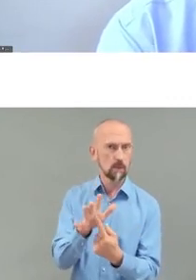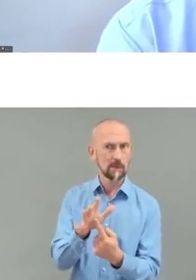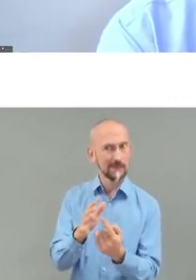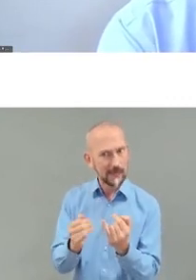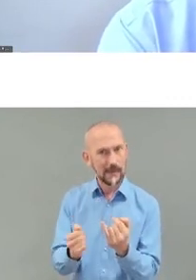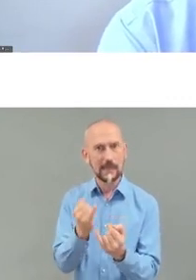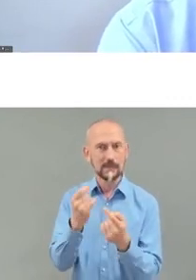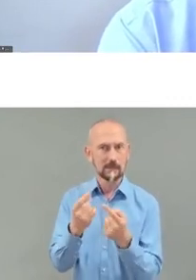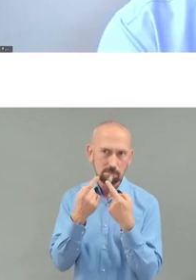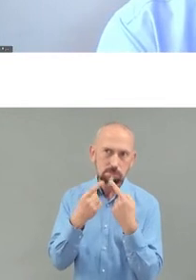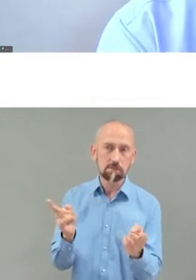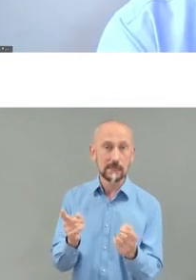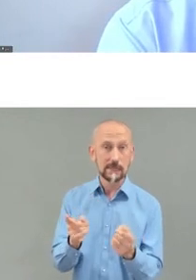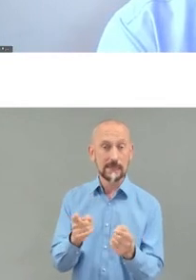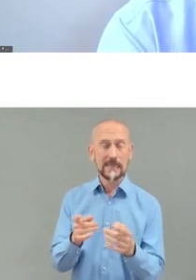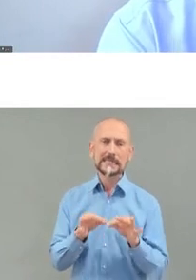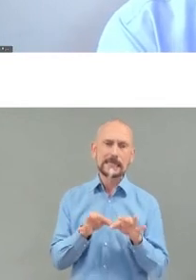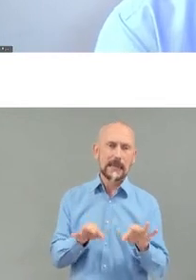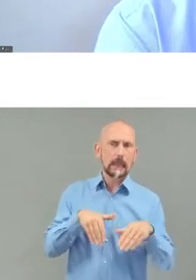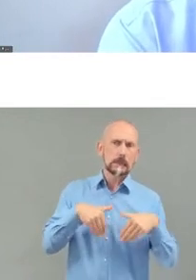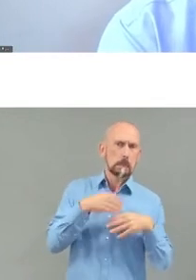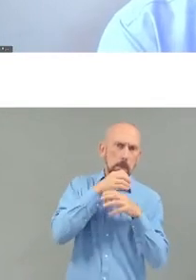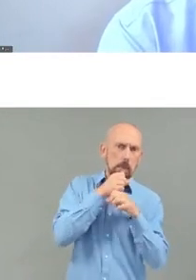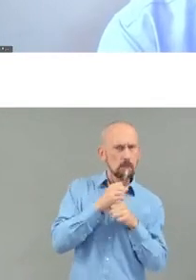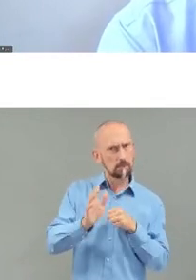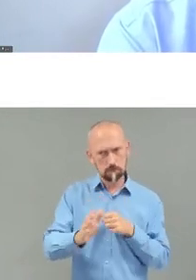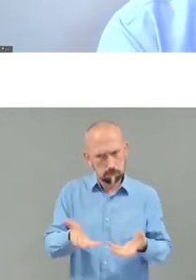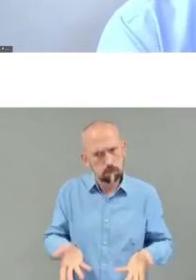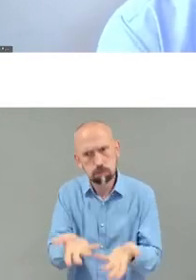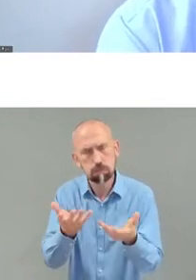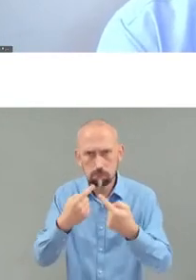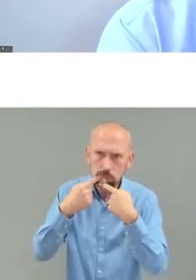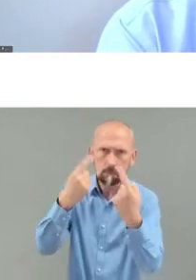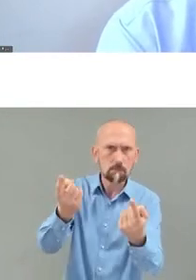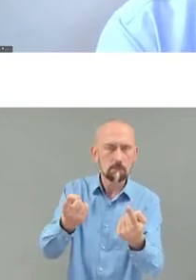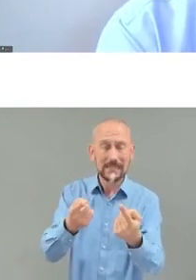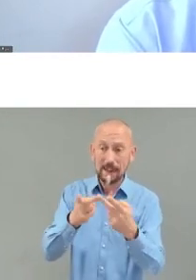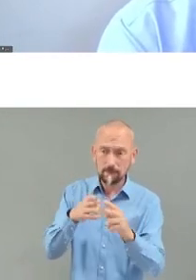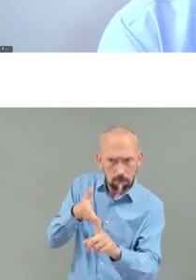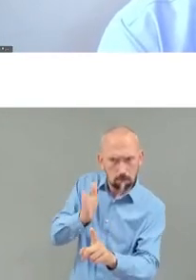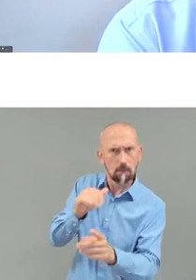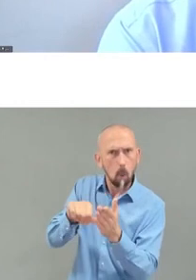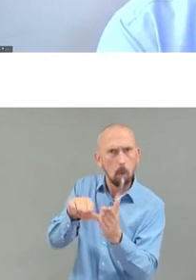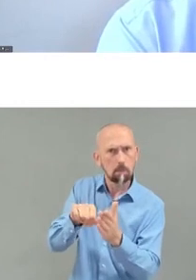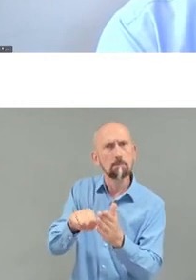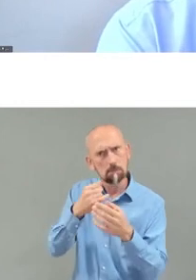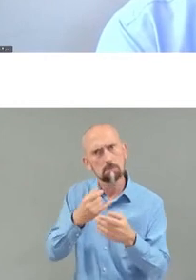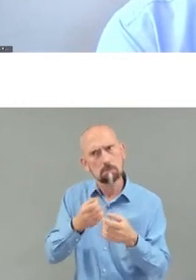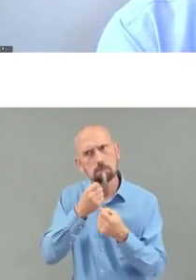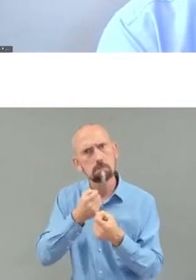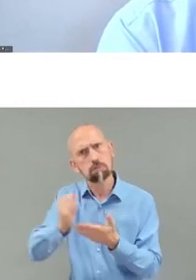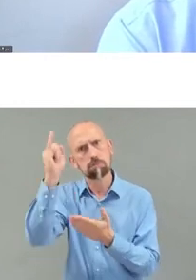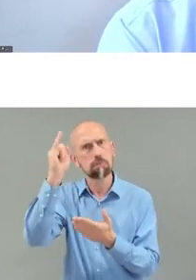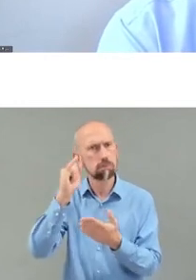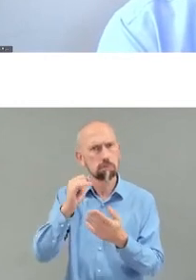silence, you know, speaking up and saying what we see, having the courage to do that. And I think